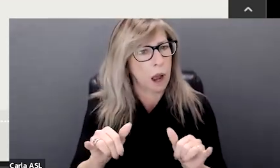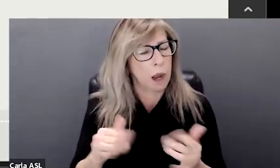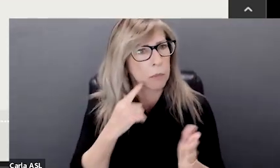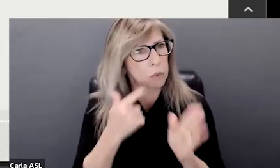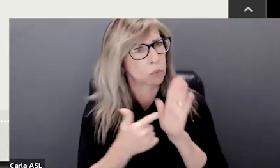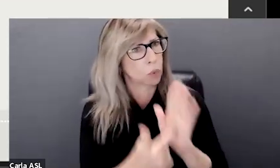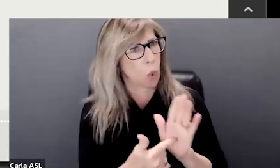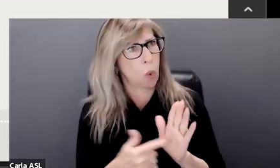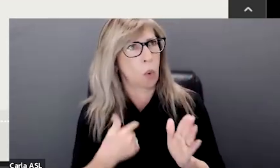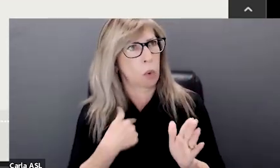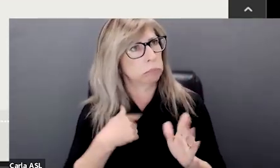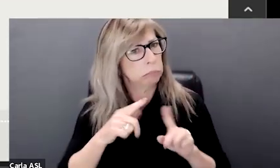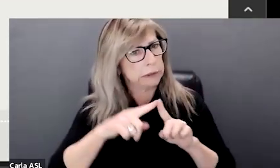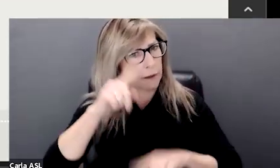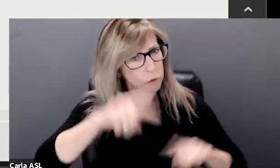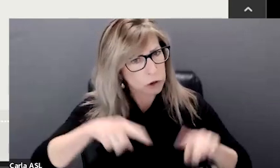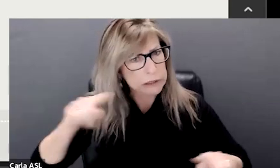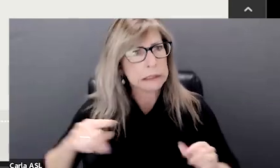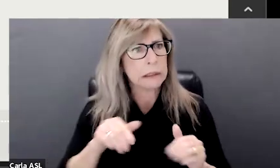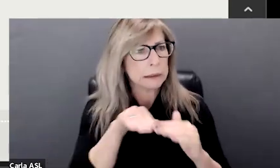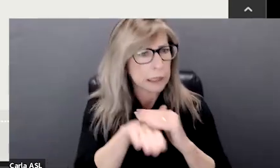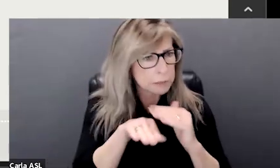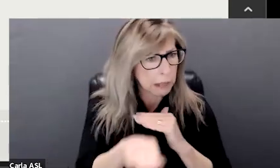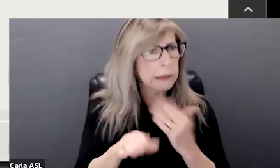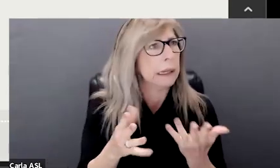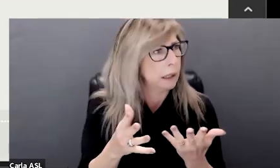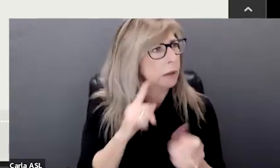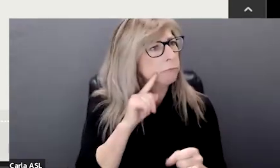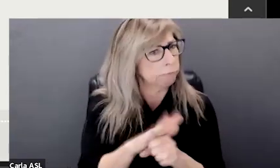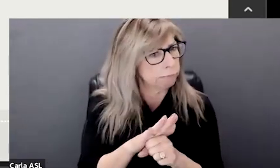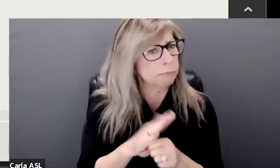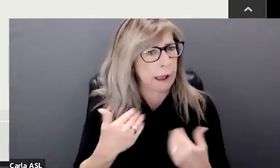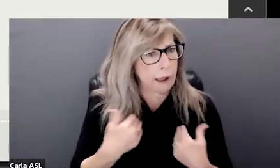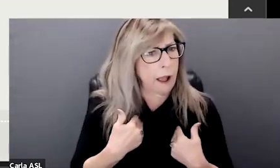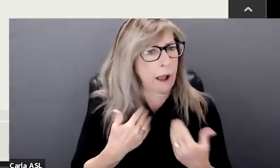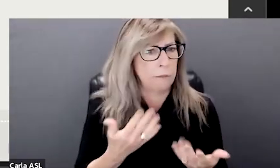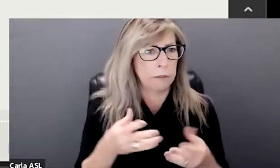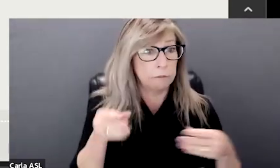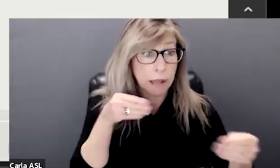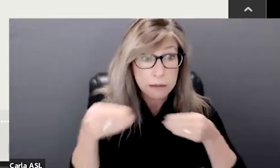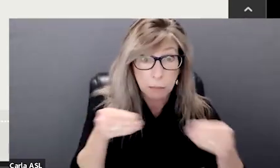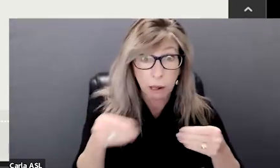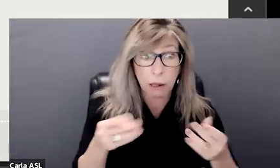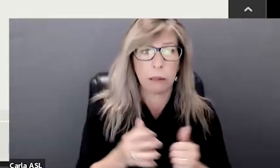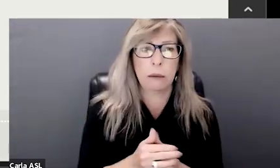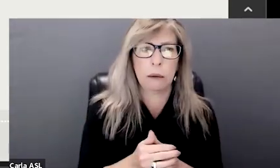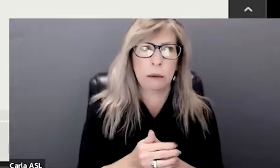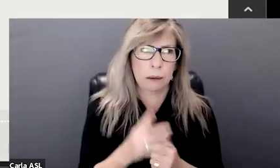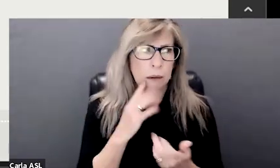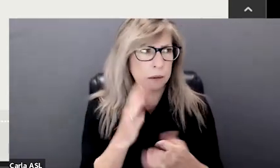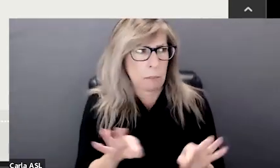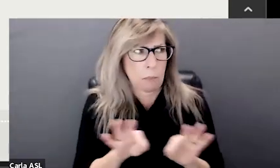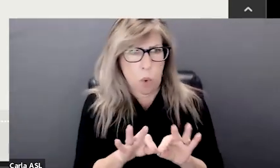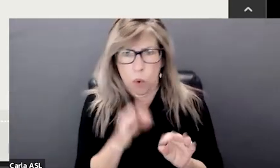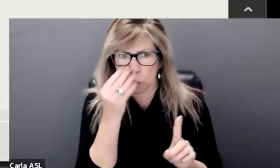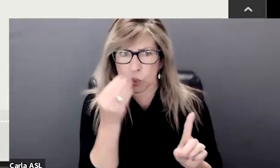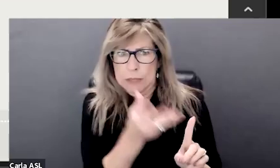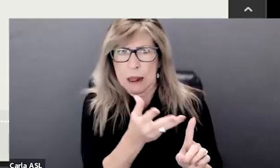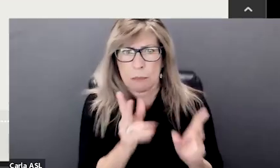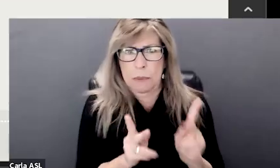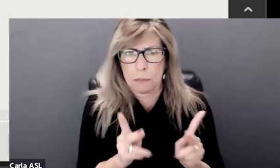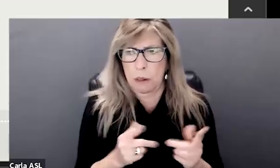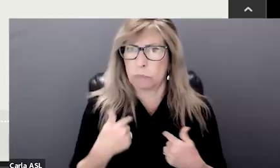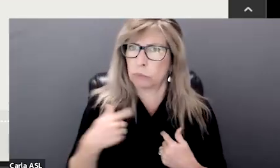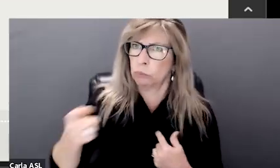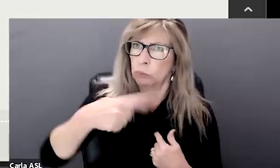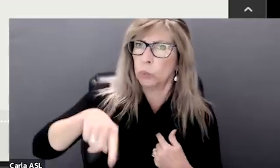is flexibility and options made available in the job, be sure to mention that. That's information that may be very valuable to candidates